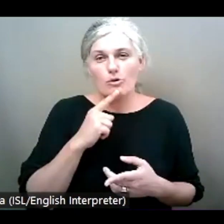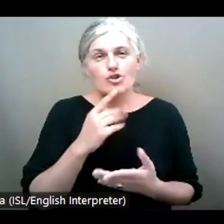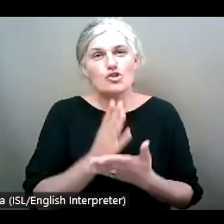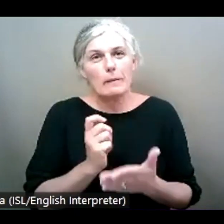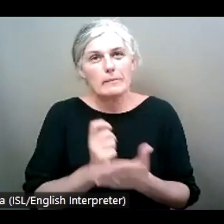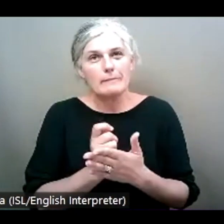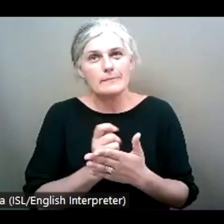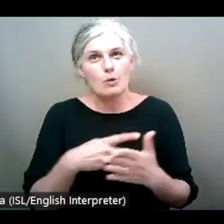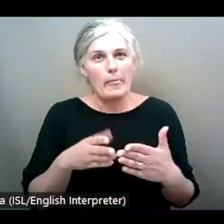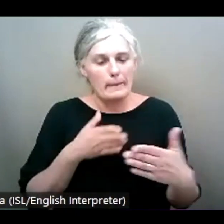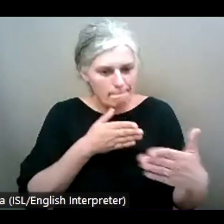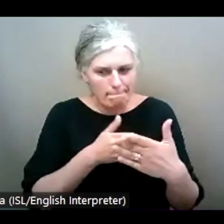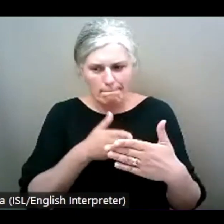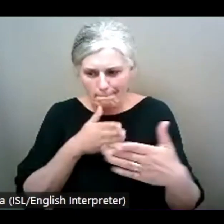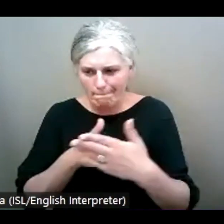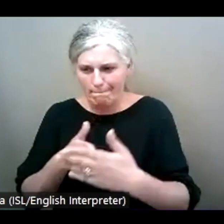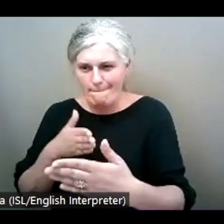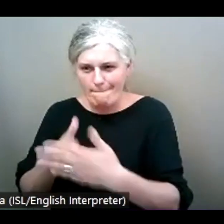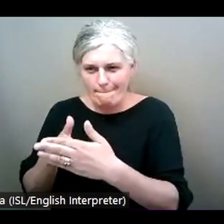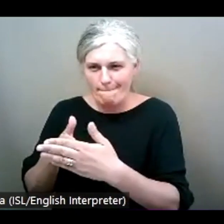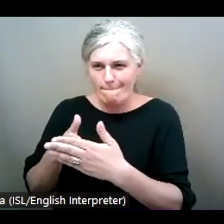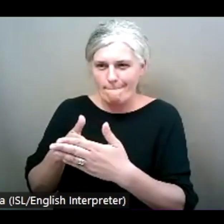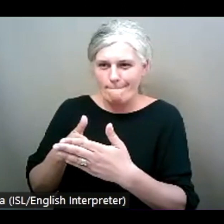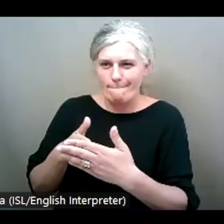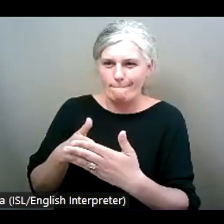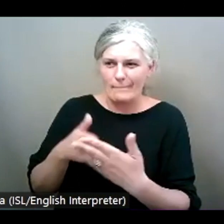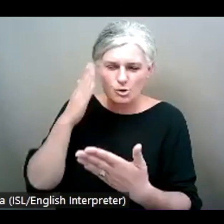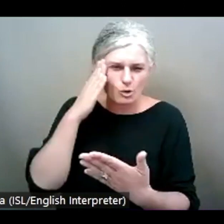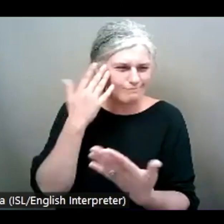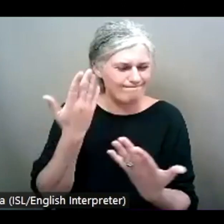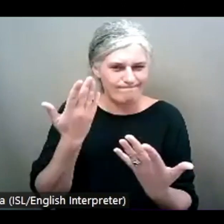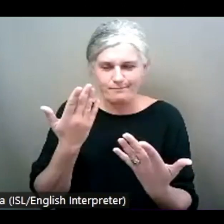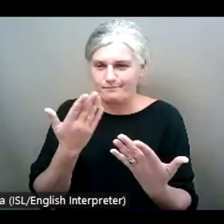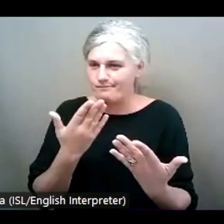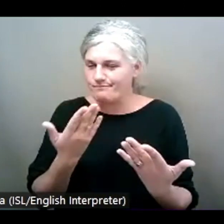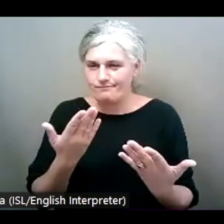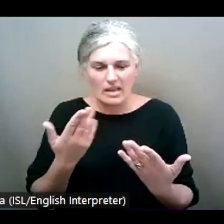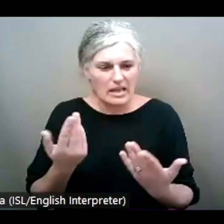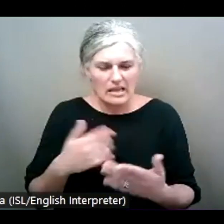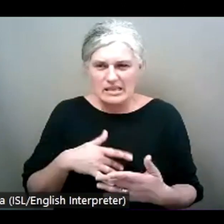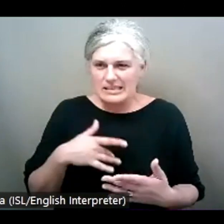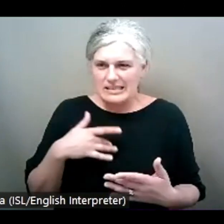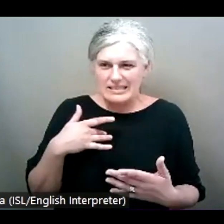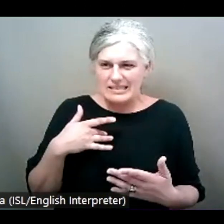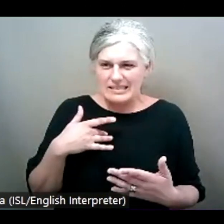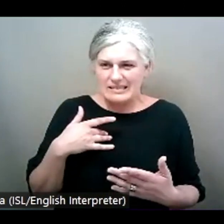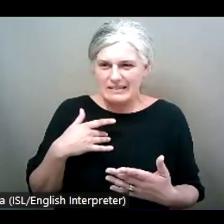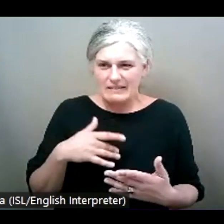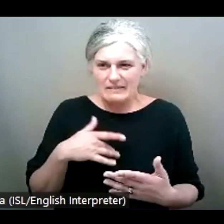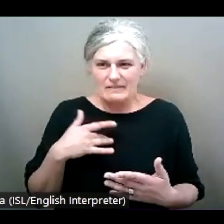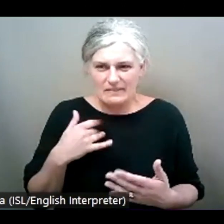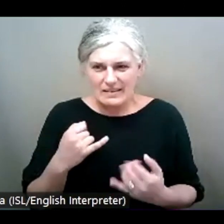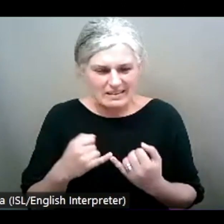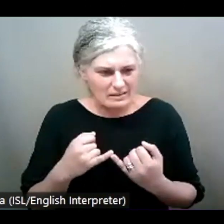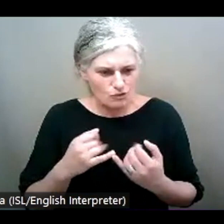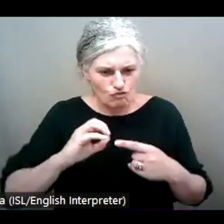meet all these, dams, and you're like the little Dutch boy kind of putting your